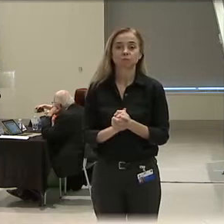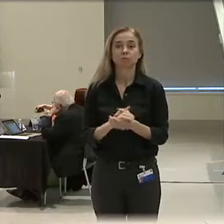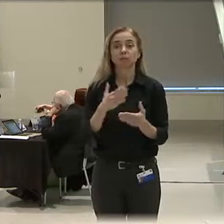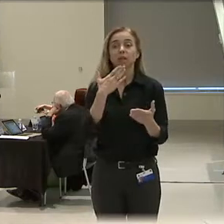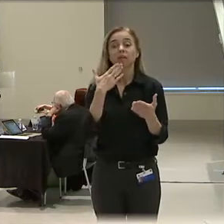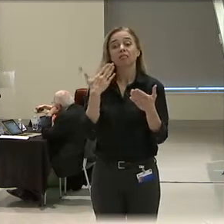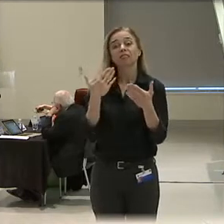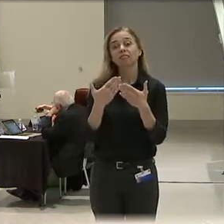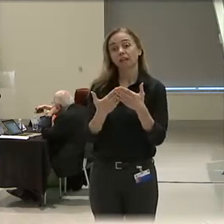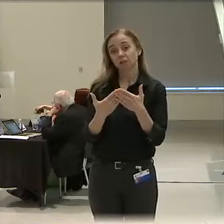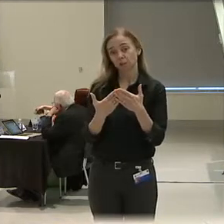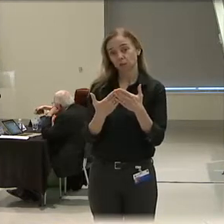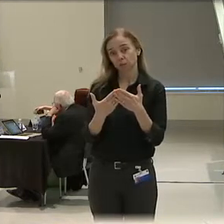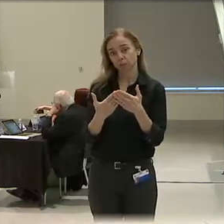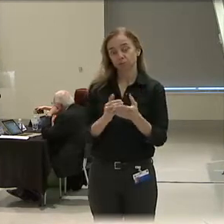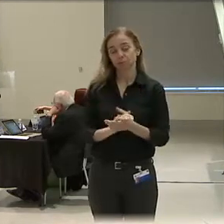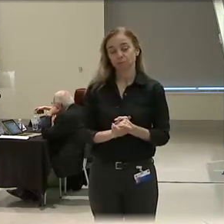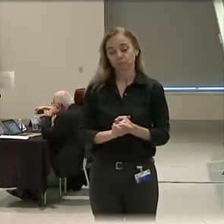Thank you, Chief.